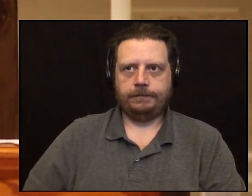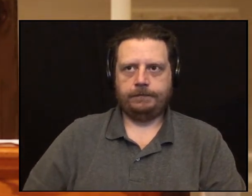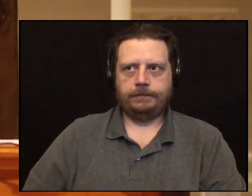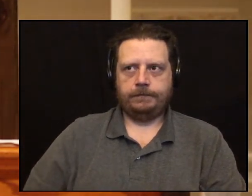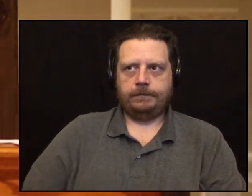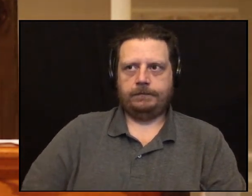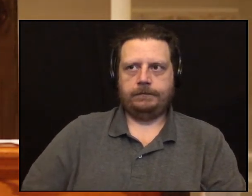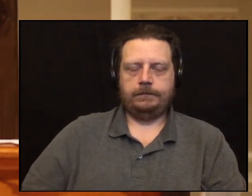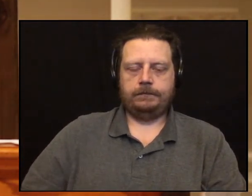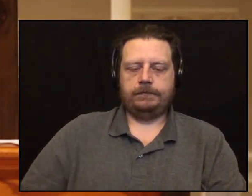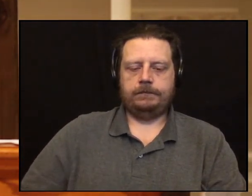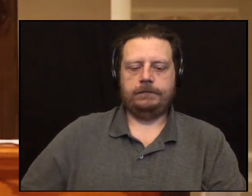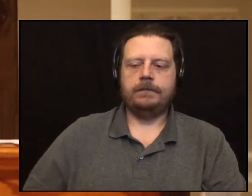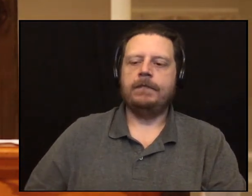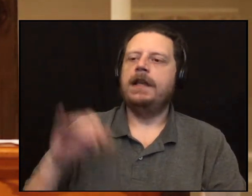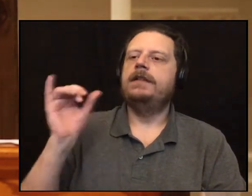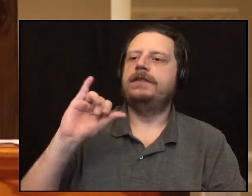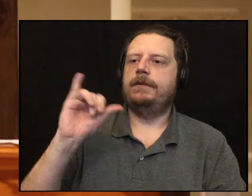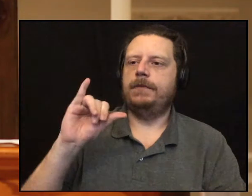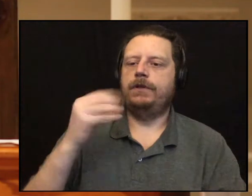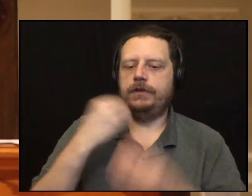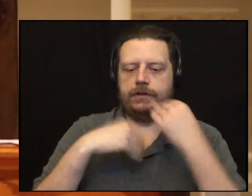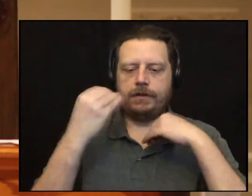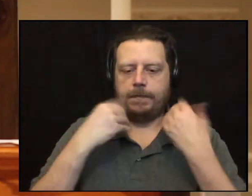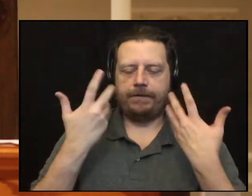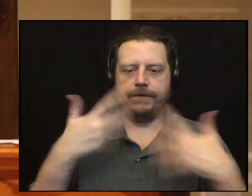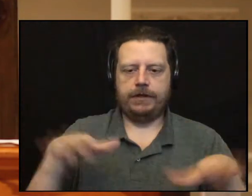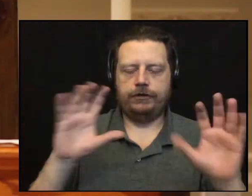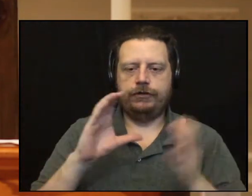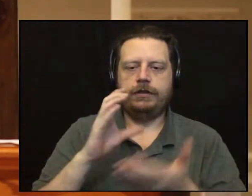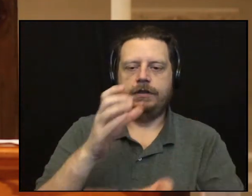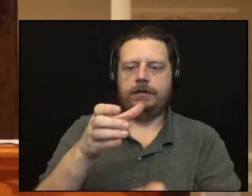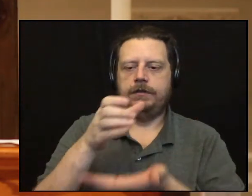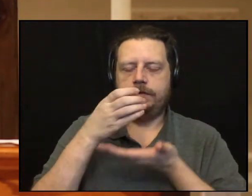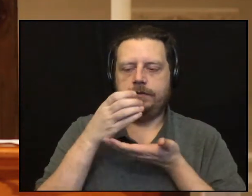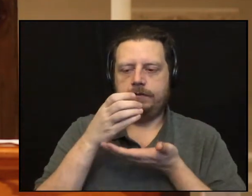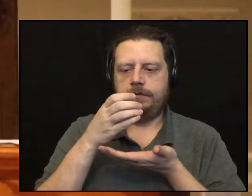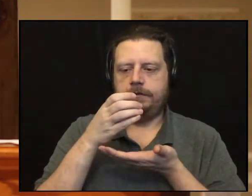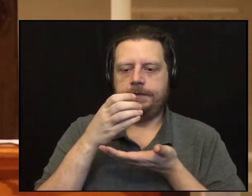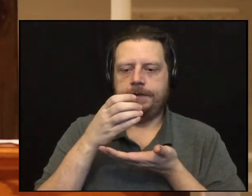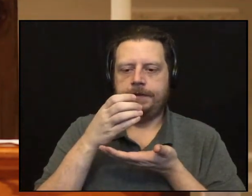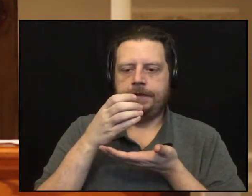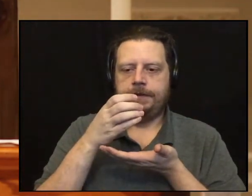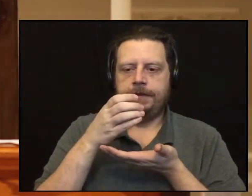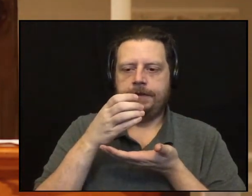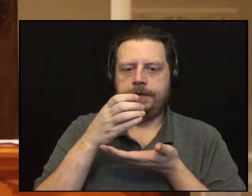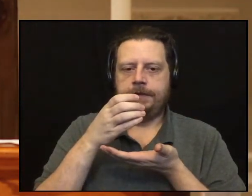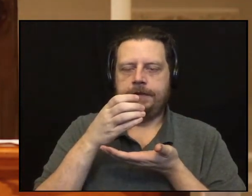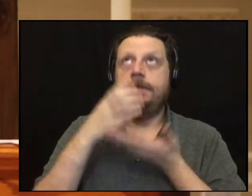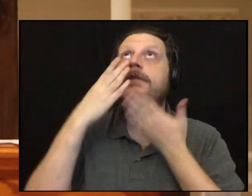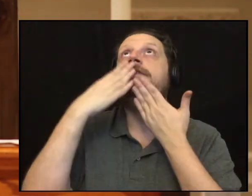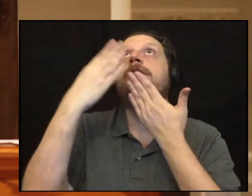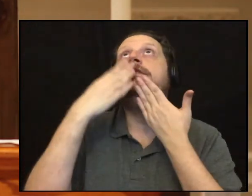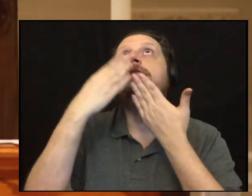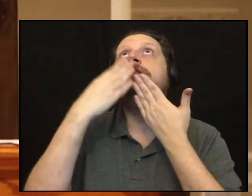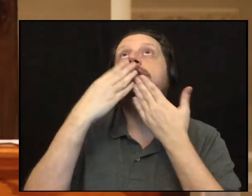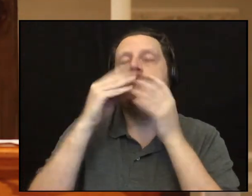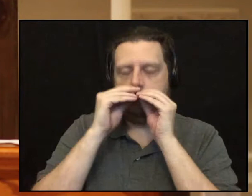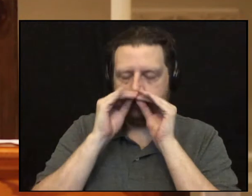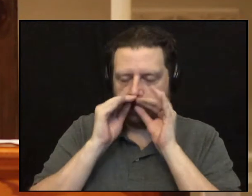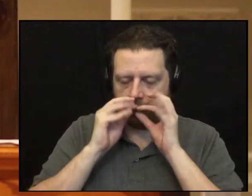In a similar way, when supper was ended, he took the chalice, and giving you thanks, he said the